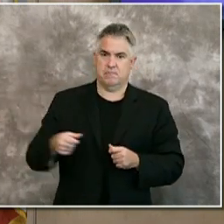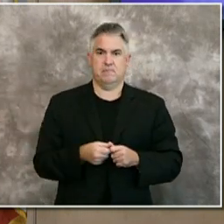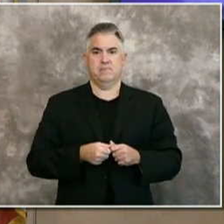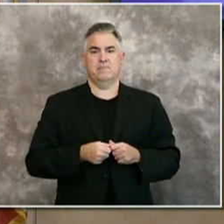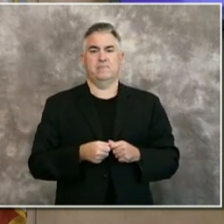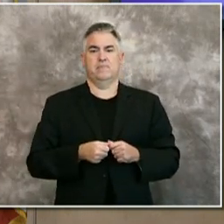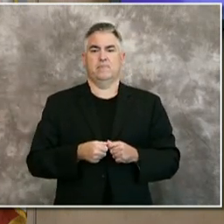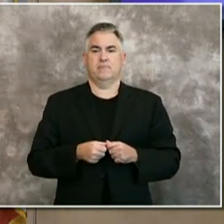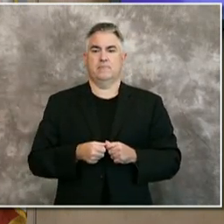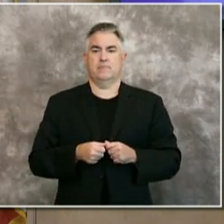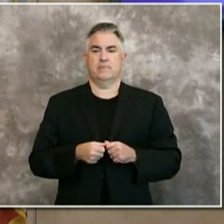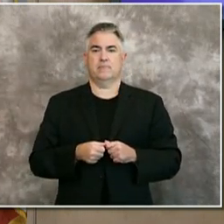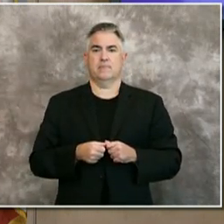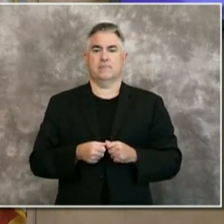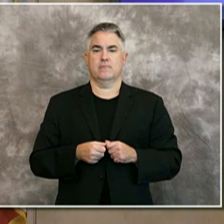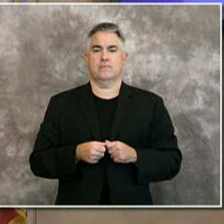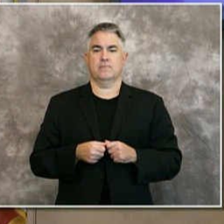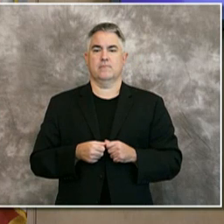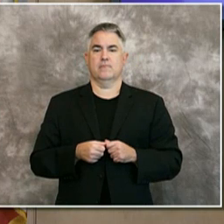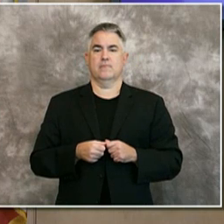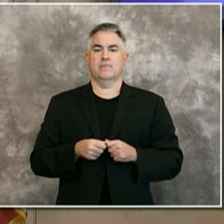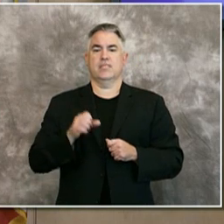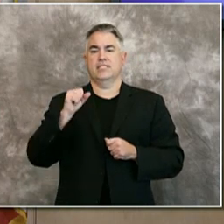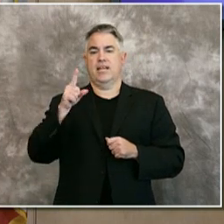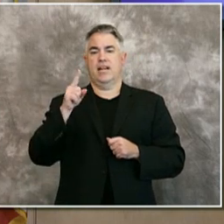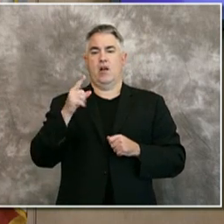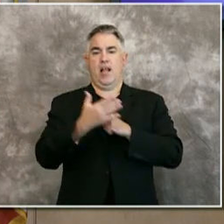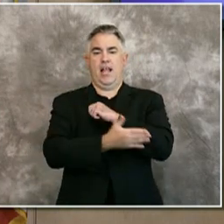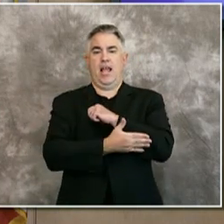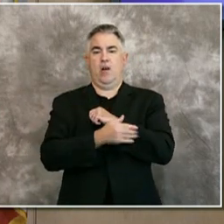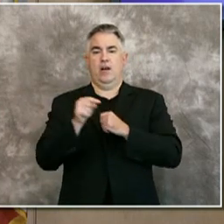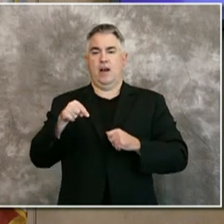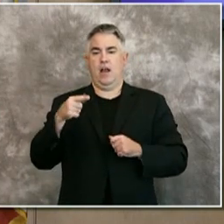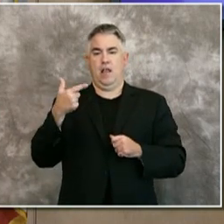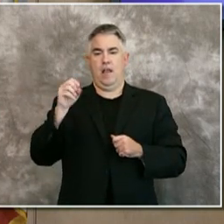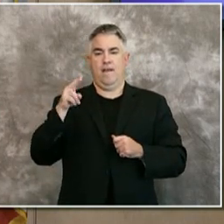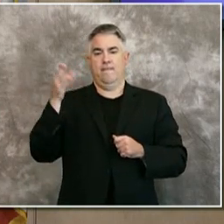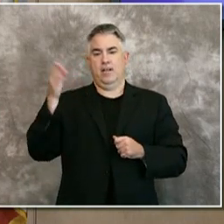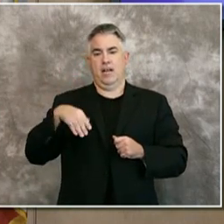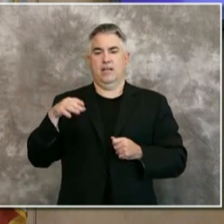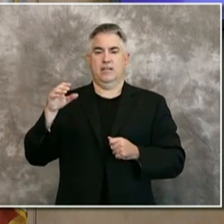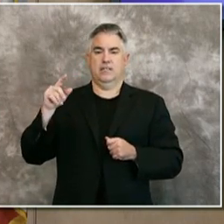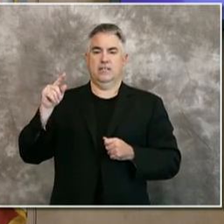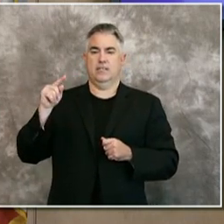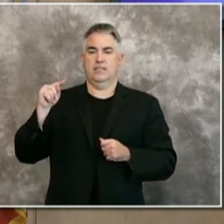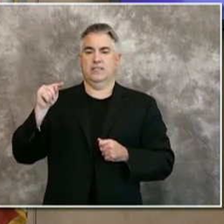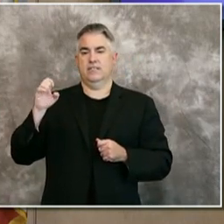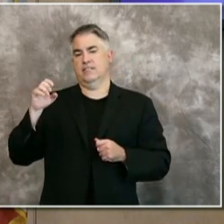sandiegocounty.gov/telecomments. That's it for today. We'll see you on Wednesday at 2:30.